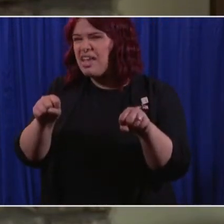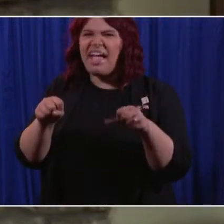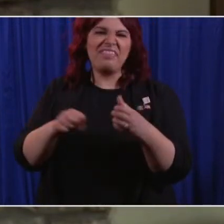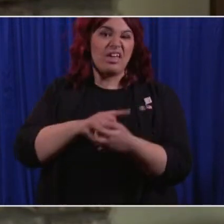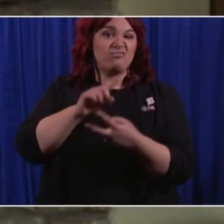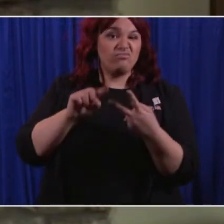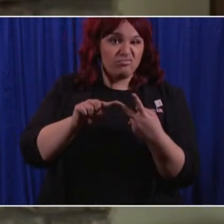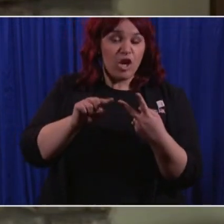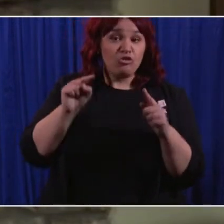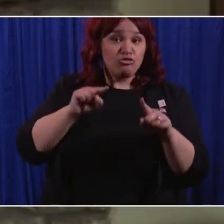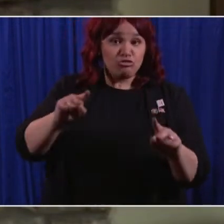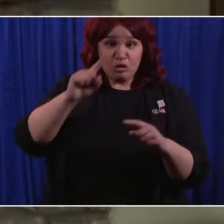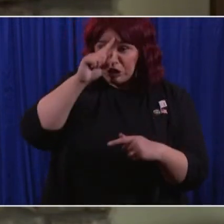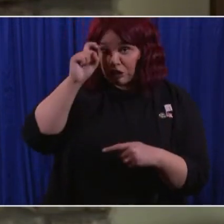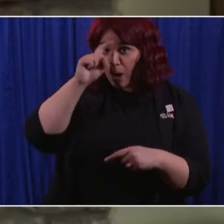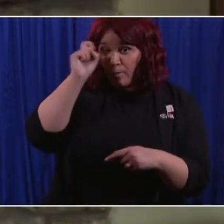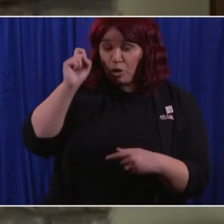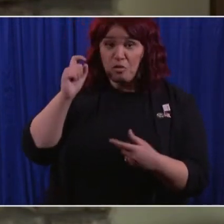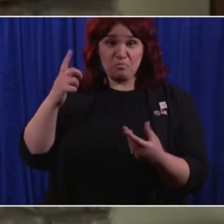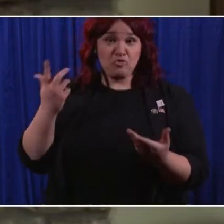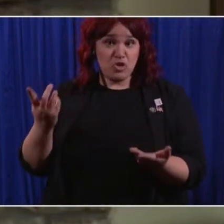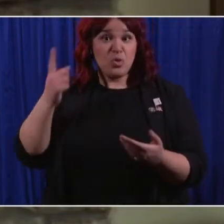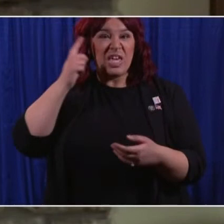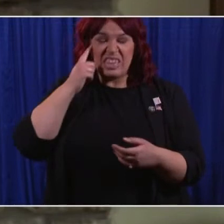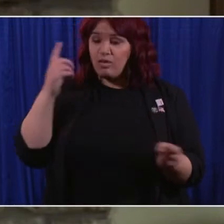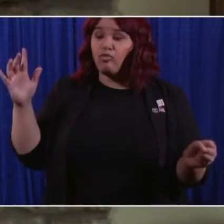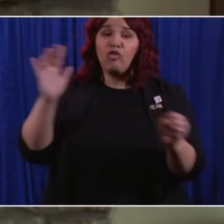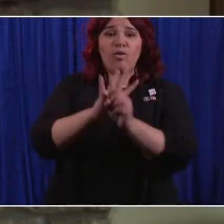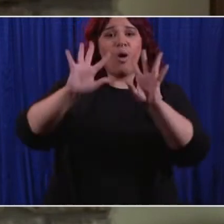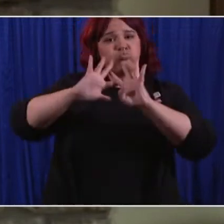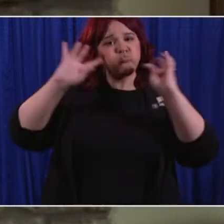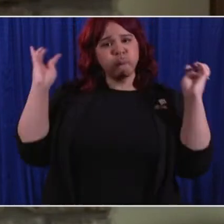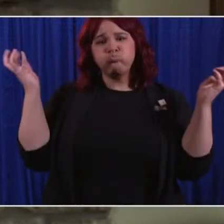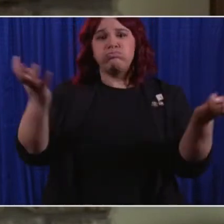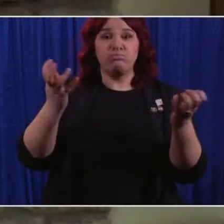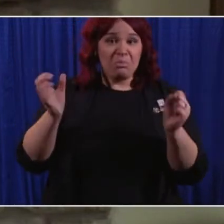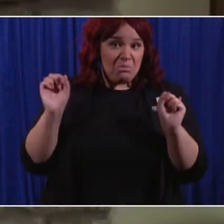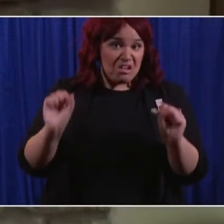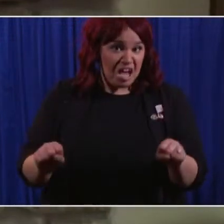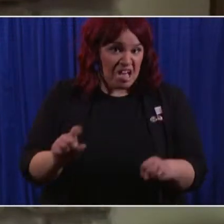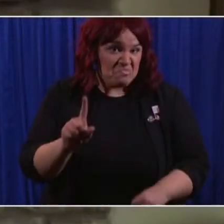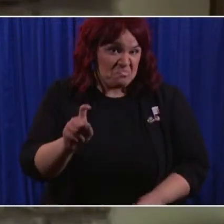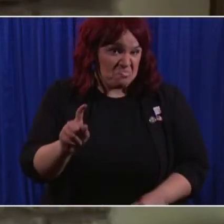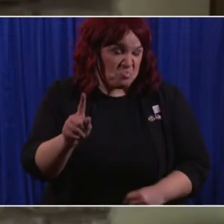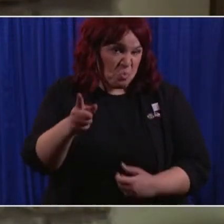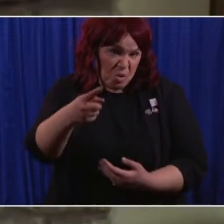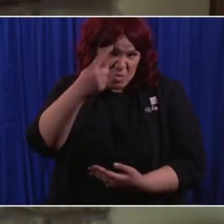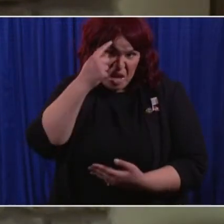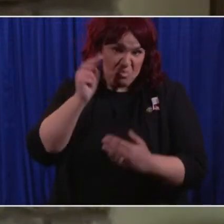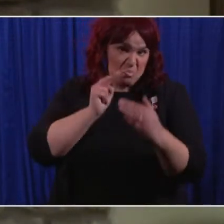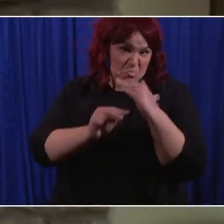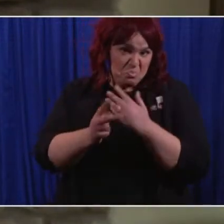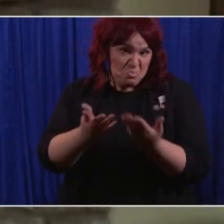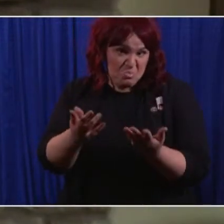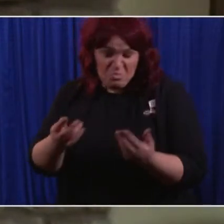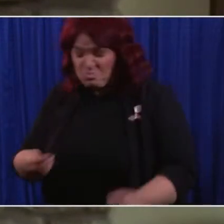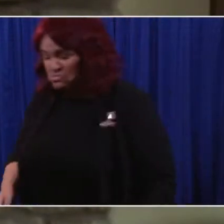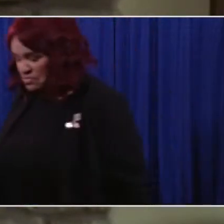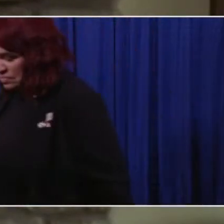you think we'll be able to have full capacity crowds in the baseball stadiums? Yes and